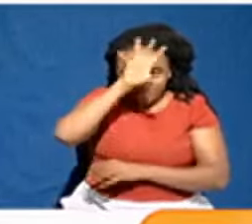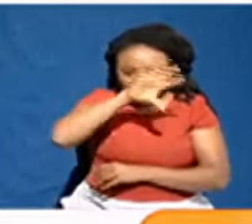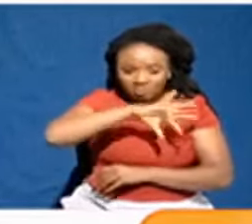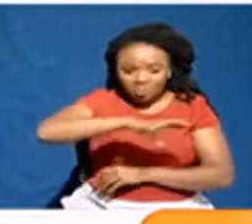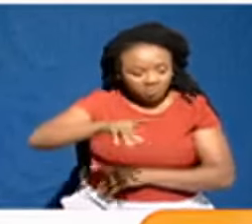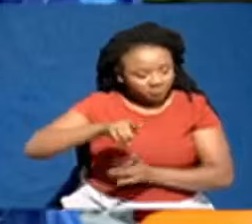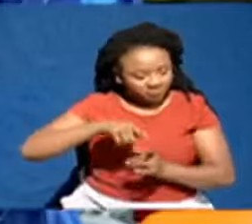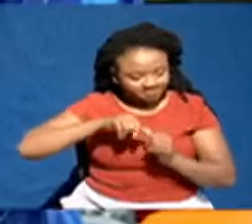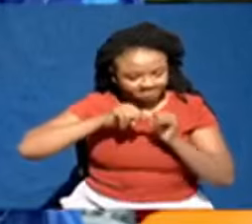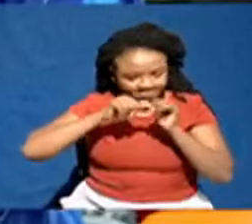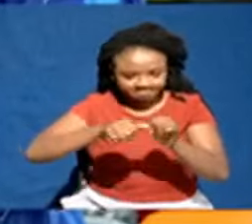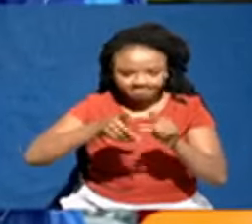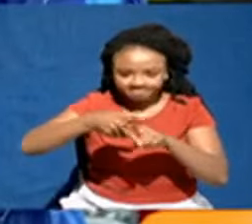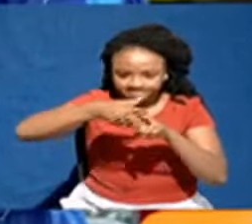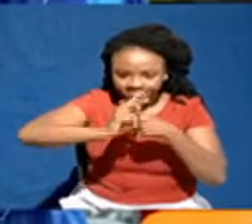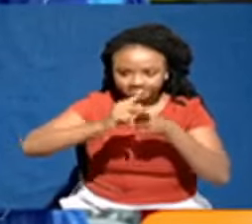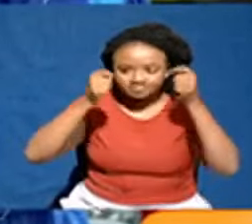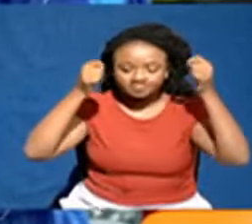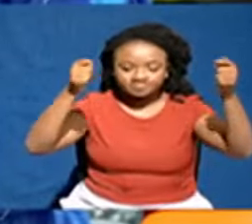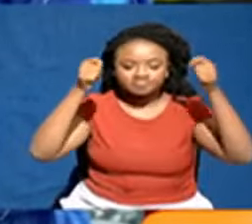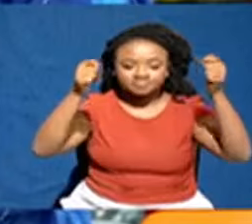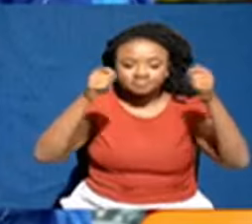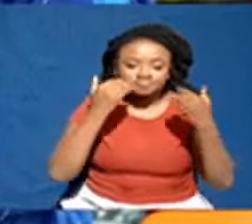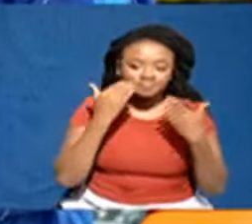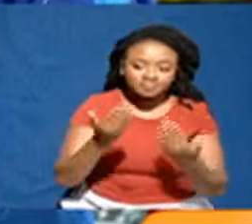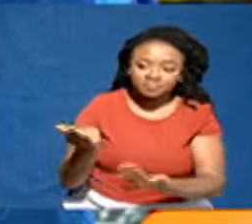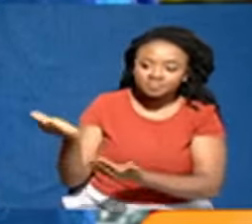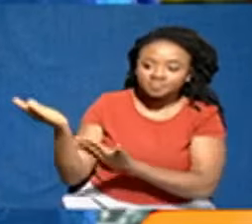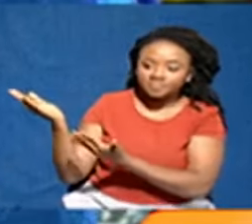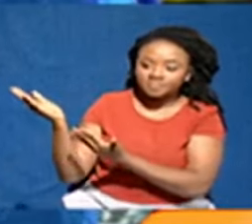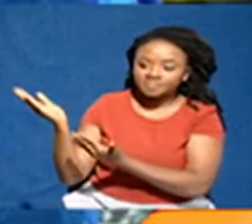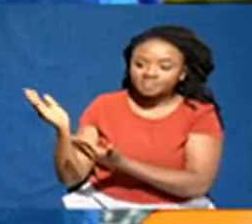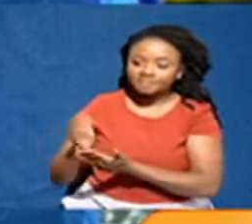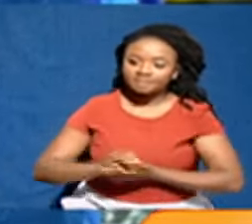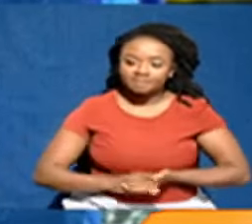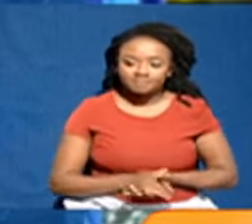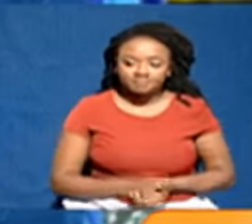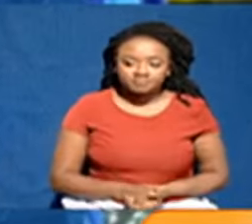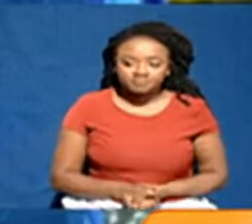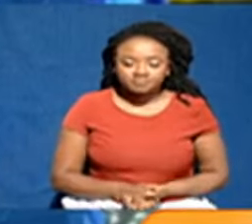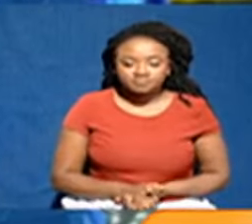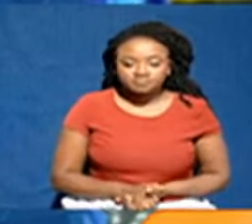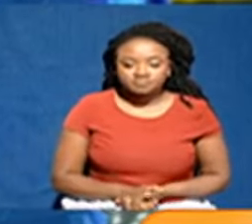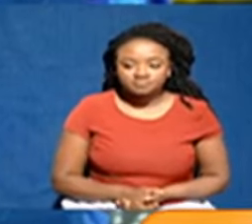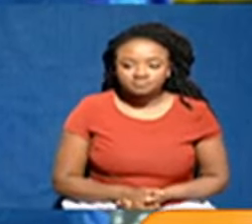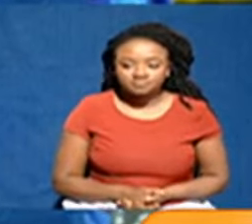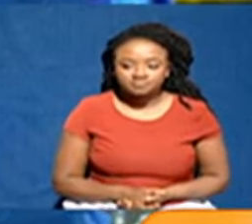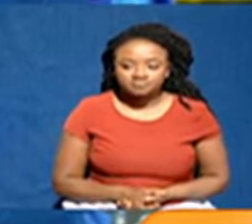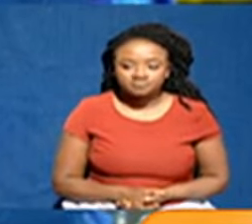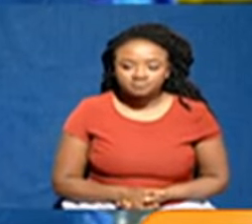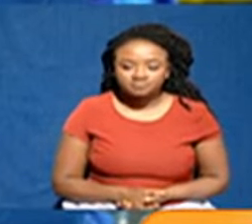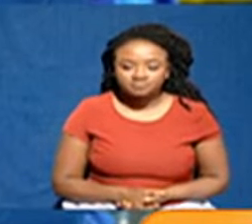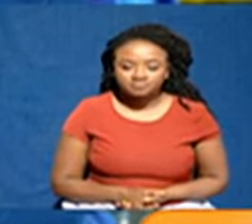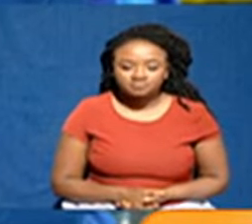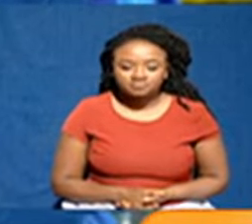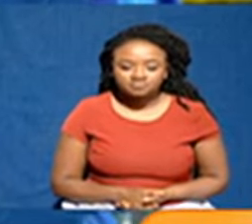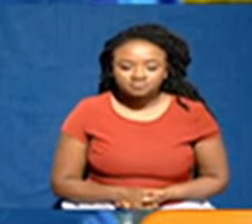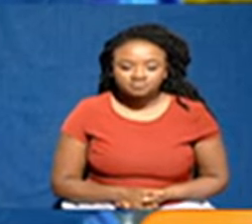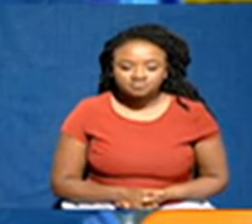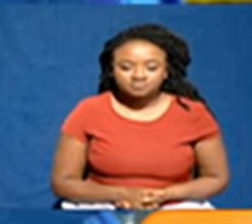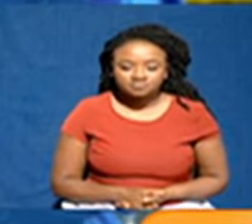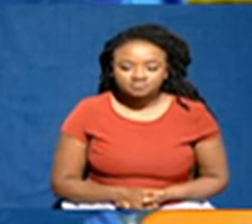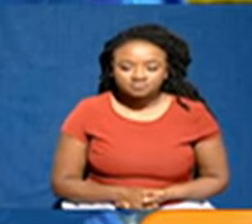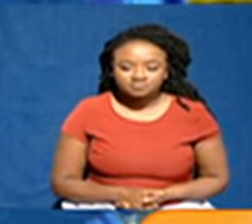remain on strike. In a statement on Saturday, the union chairperson, Peterson Washira, stated that there is no court